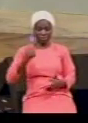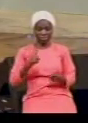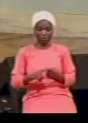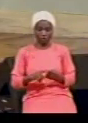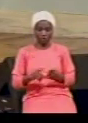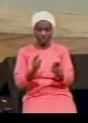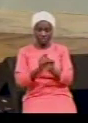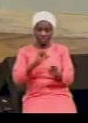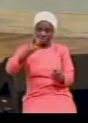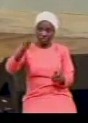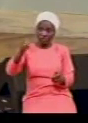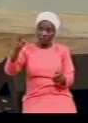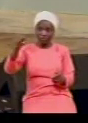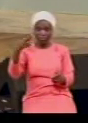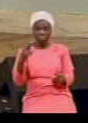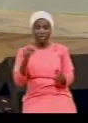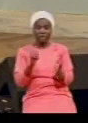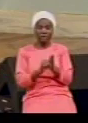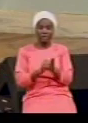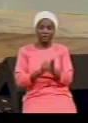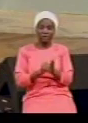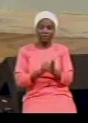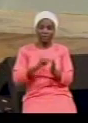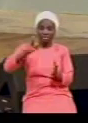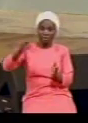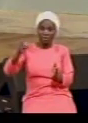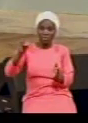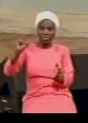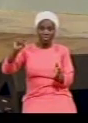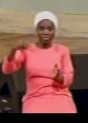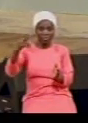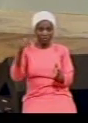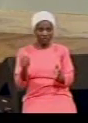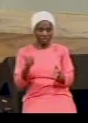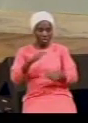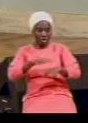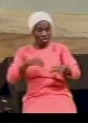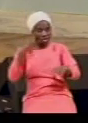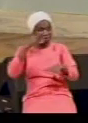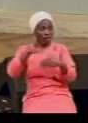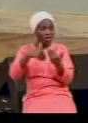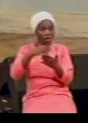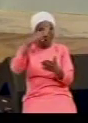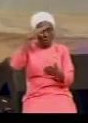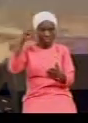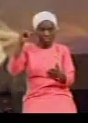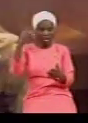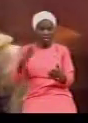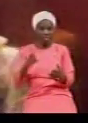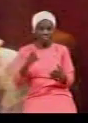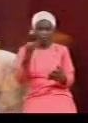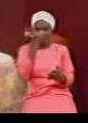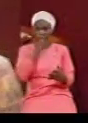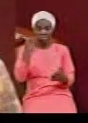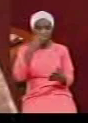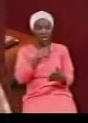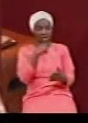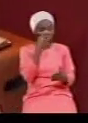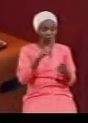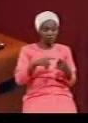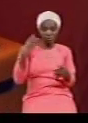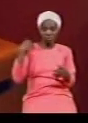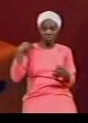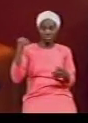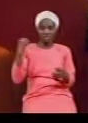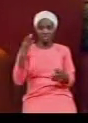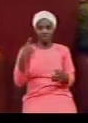that Joshua called for all the men of Israel, and said unto the captains